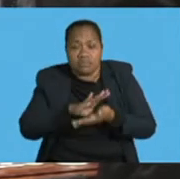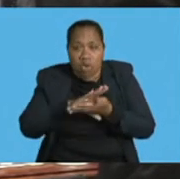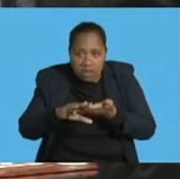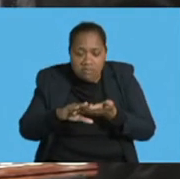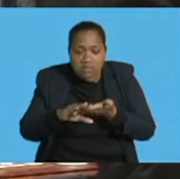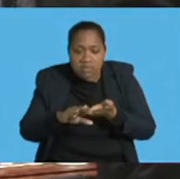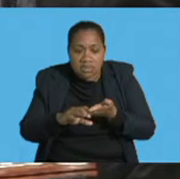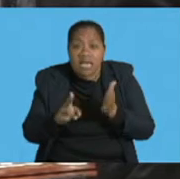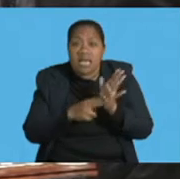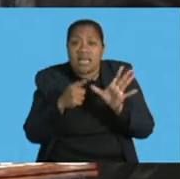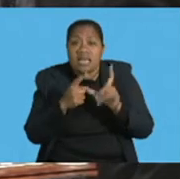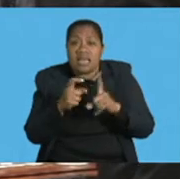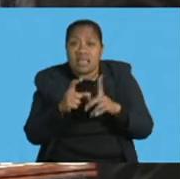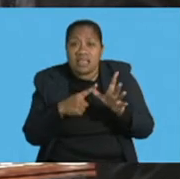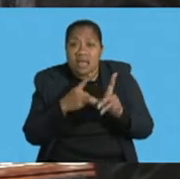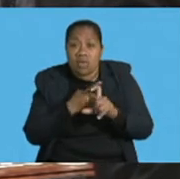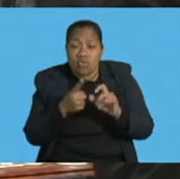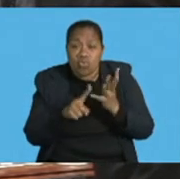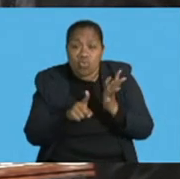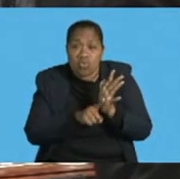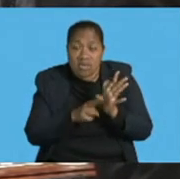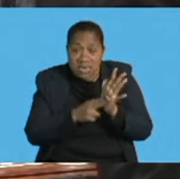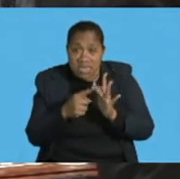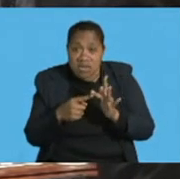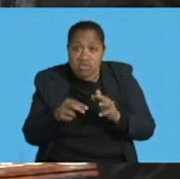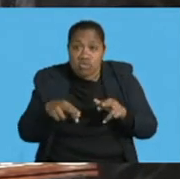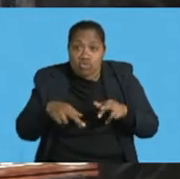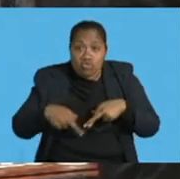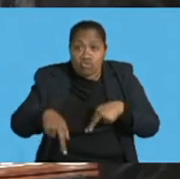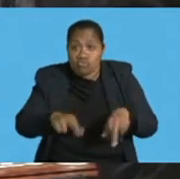The Nandakuni River Bank Protection Work at a cost of